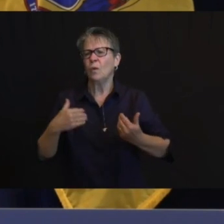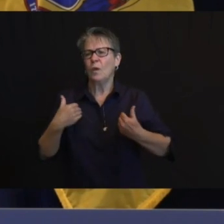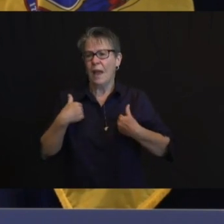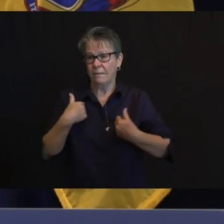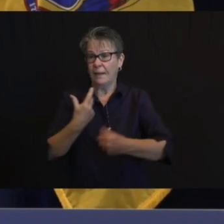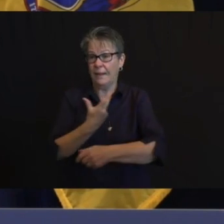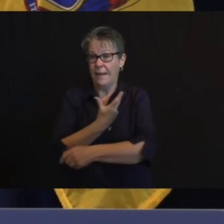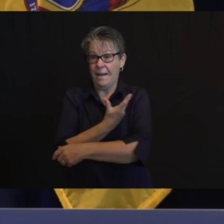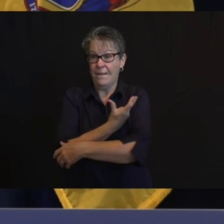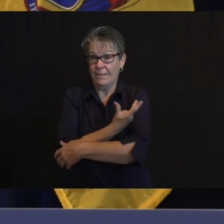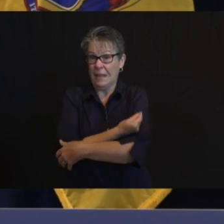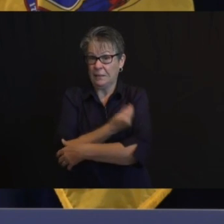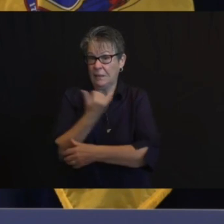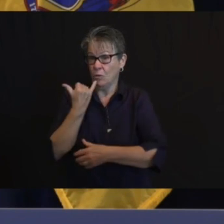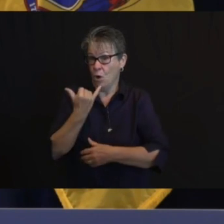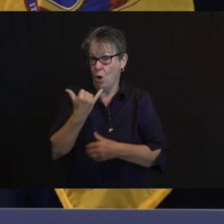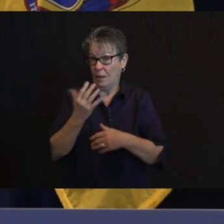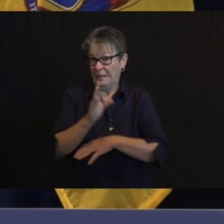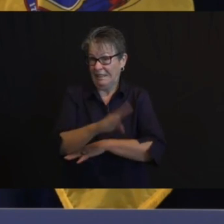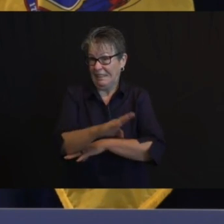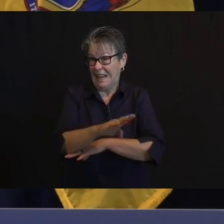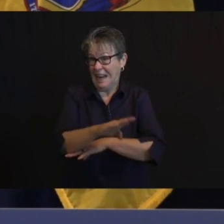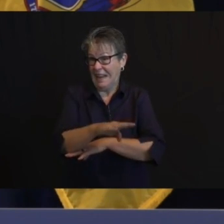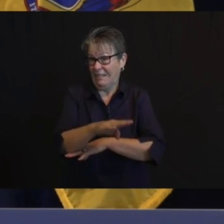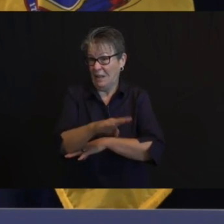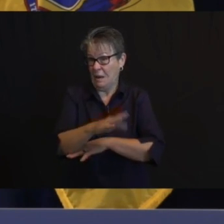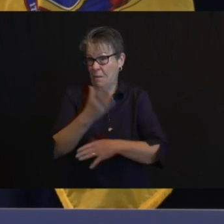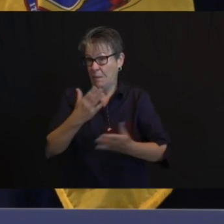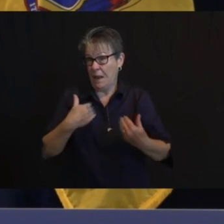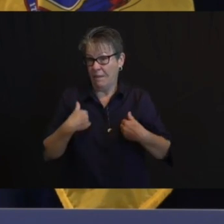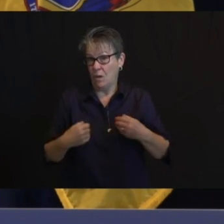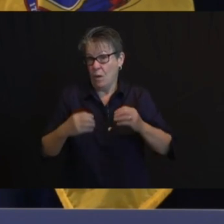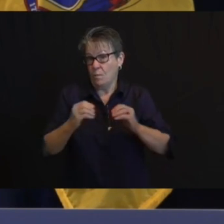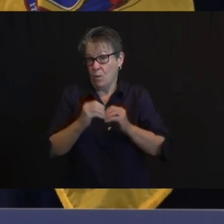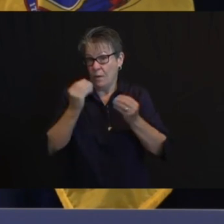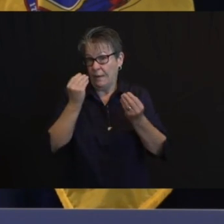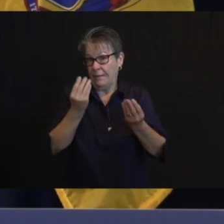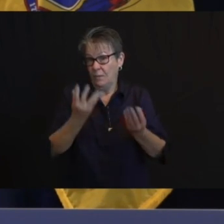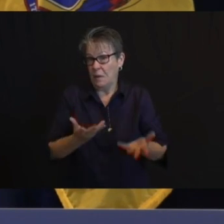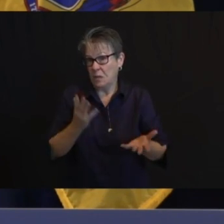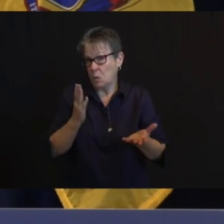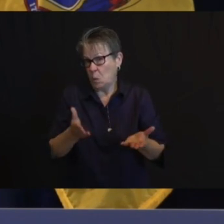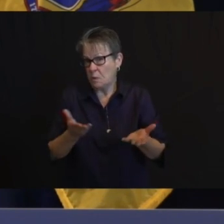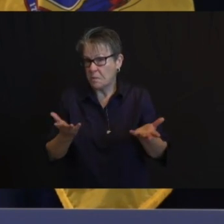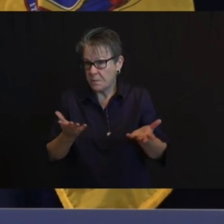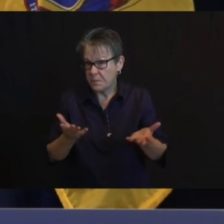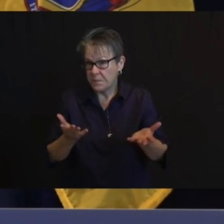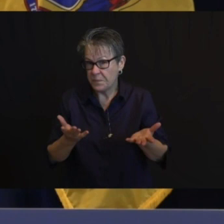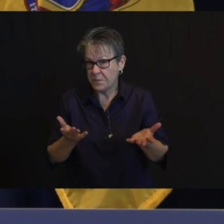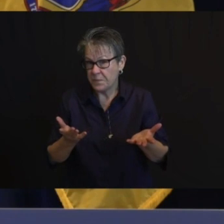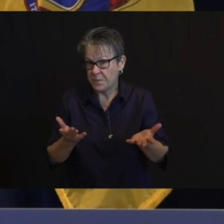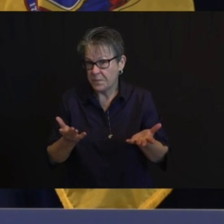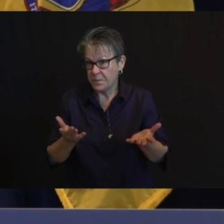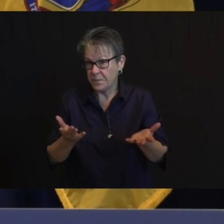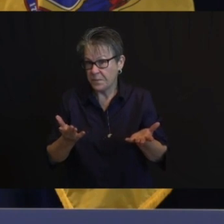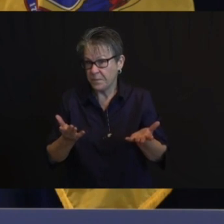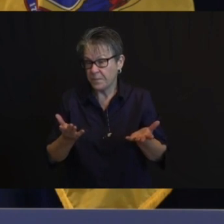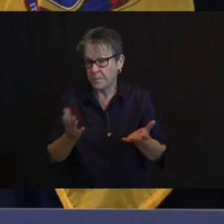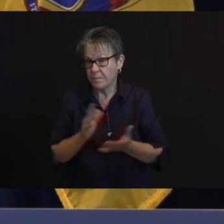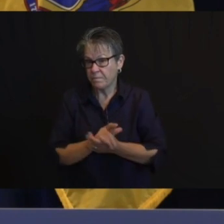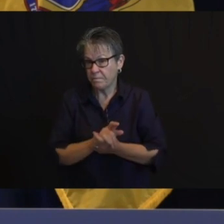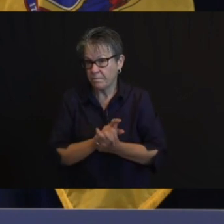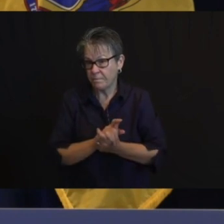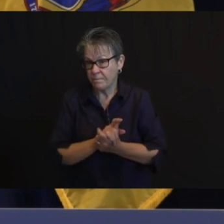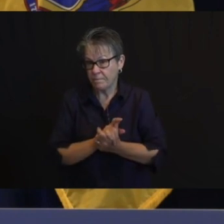So we may be picking up more. In fact, I know we'll be picking up more information. I'd tell you, I'll answer two of these. Number one,